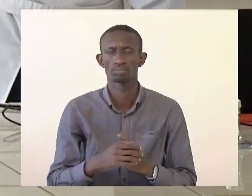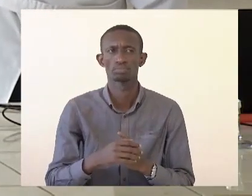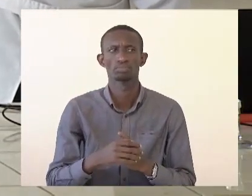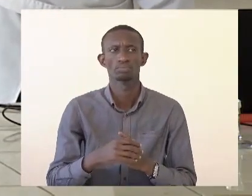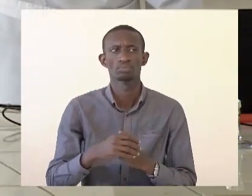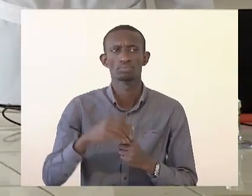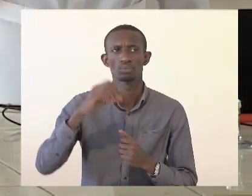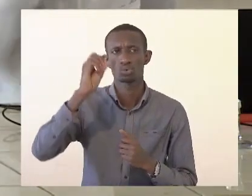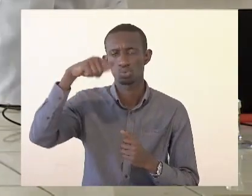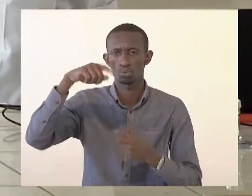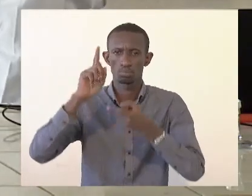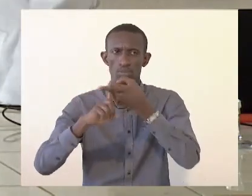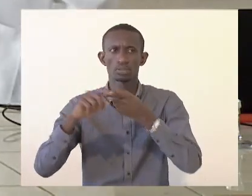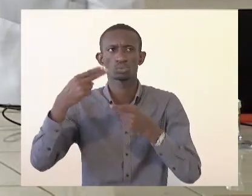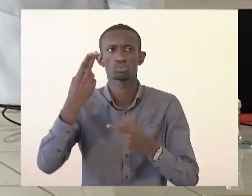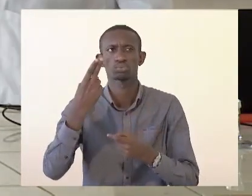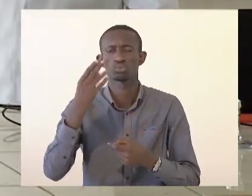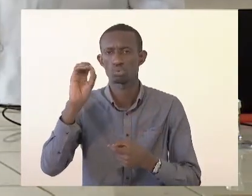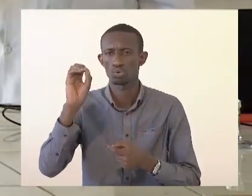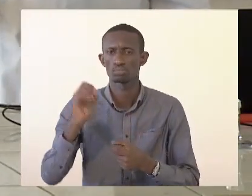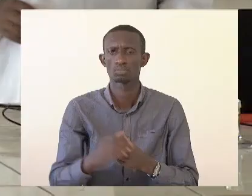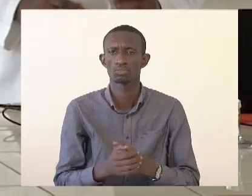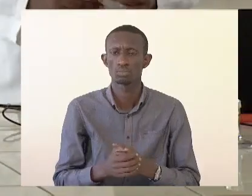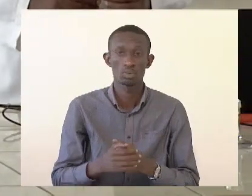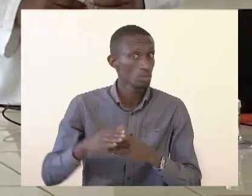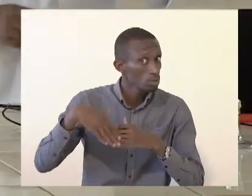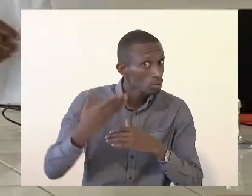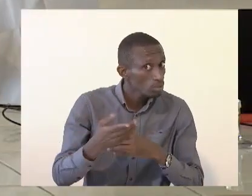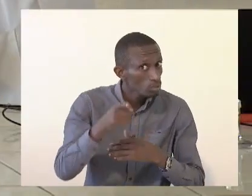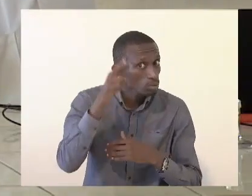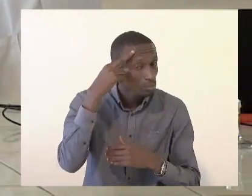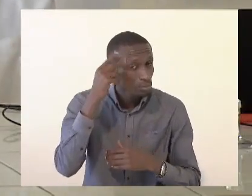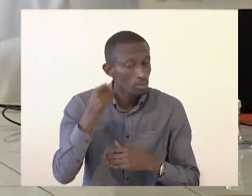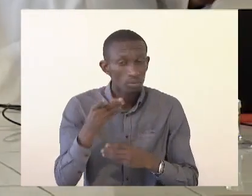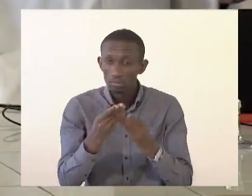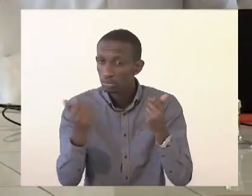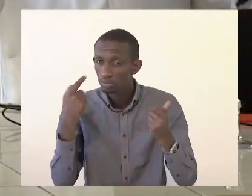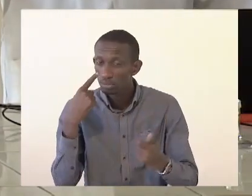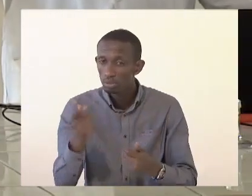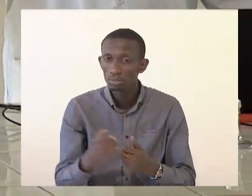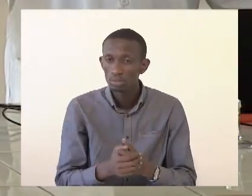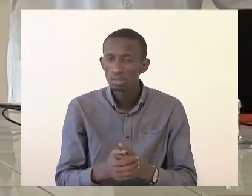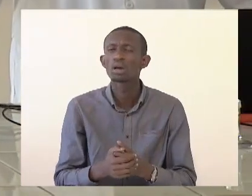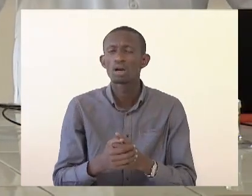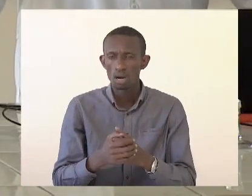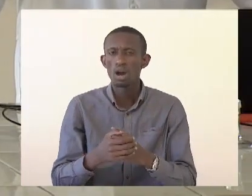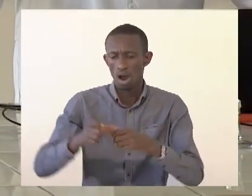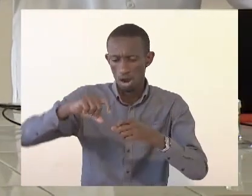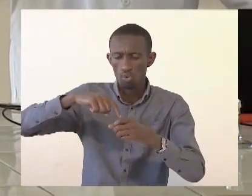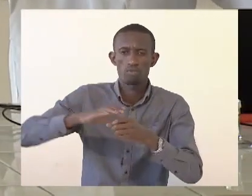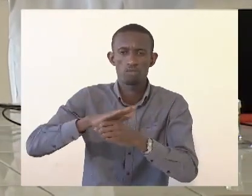H2O. And next to this, remember, the solution we get will be containing copper